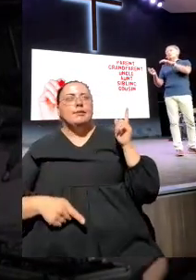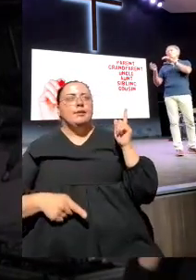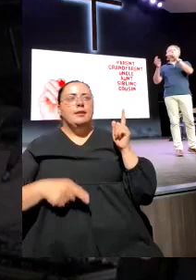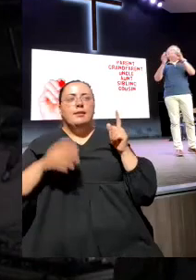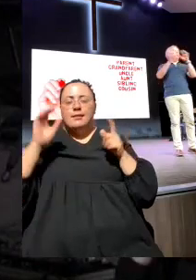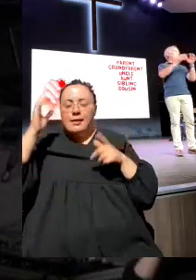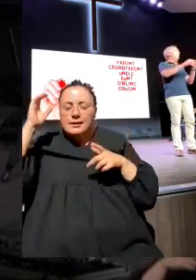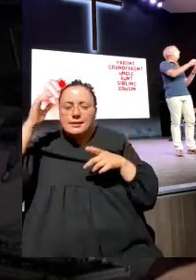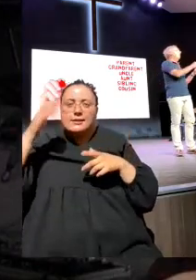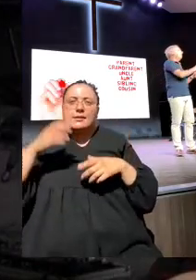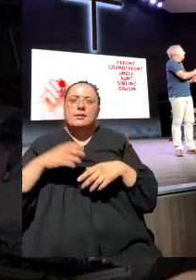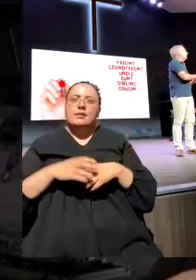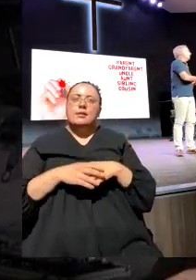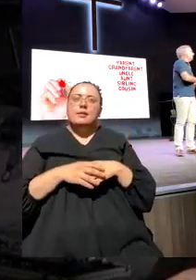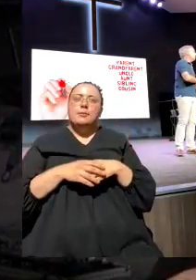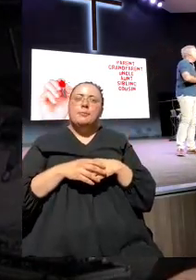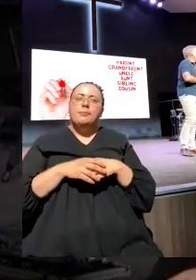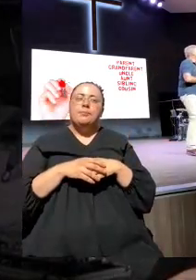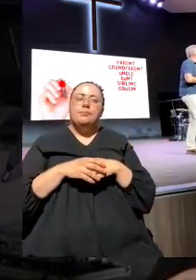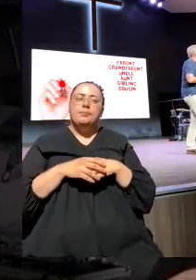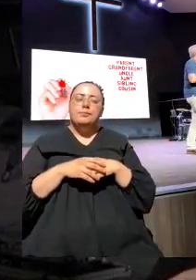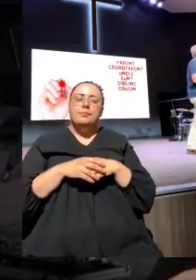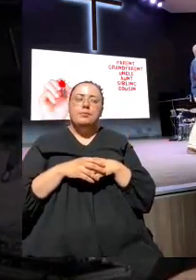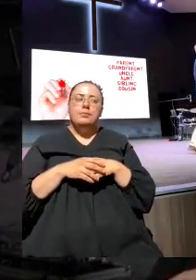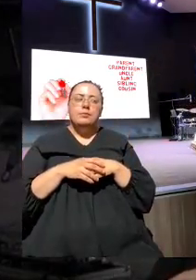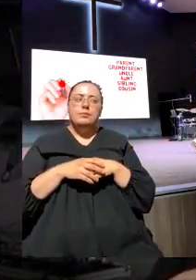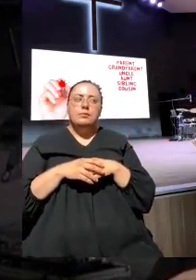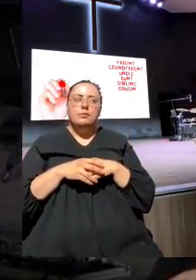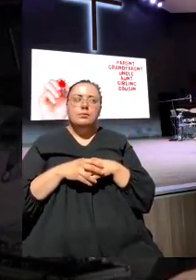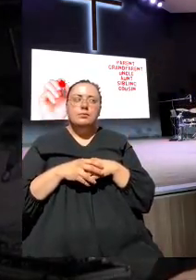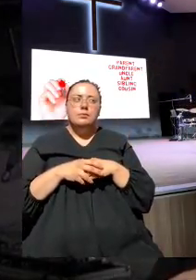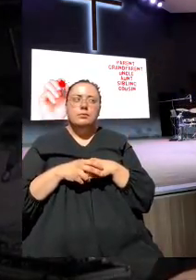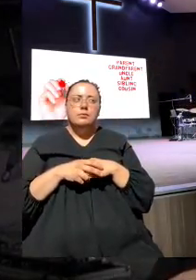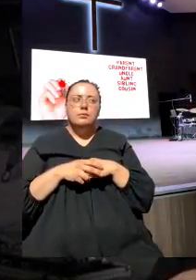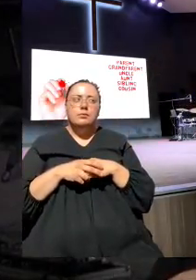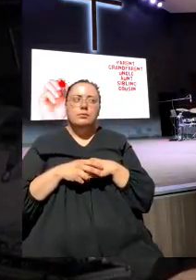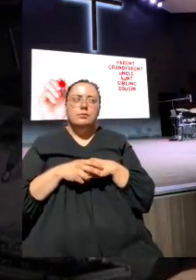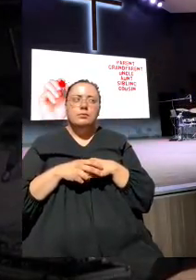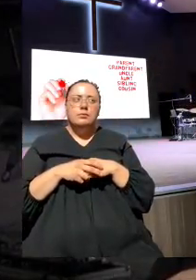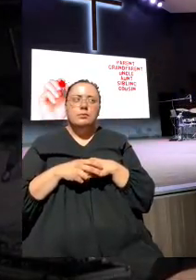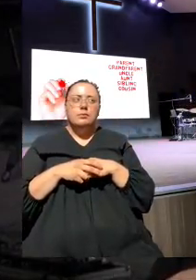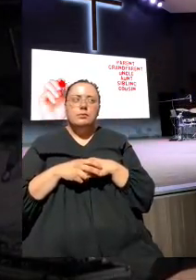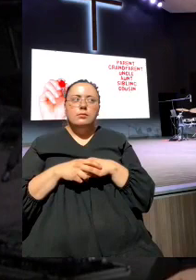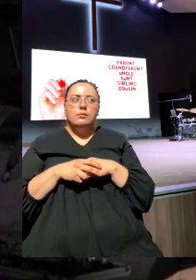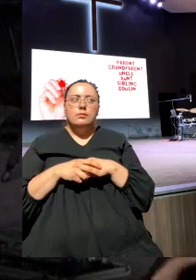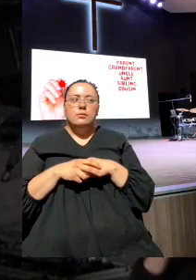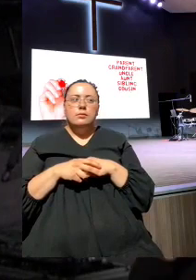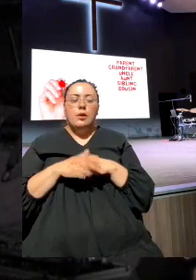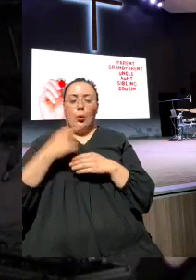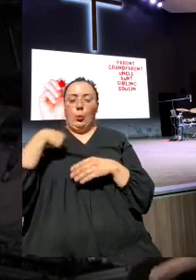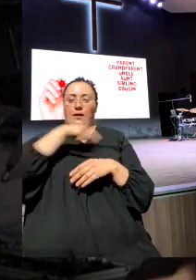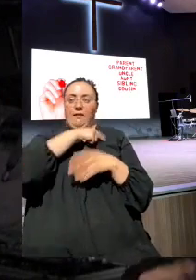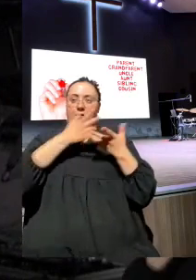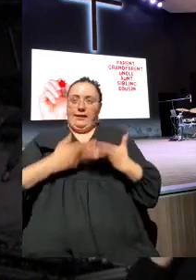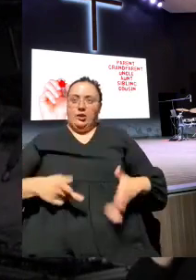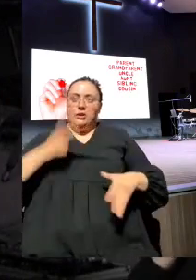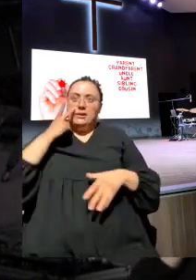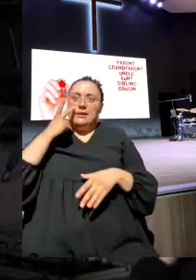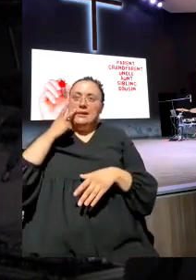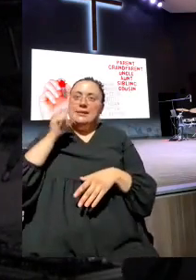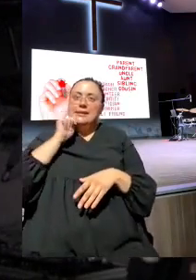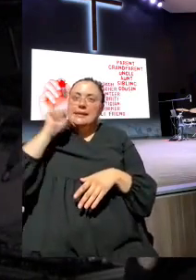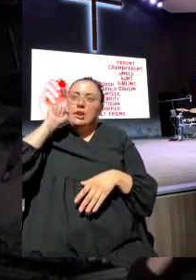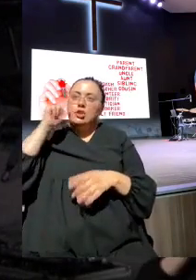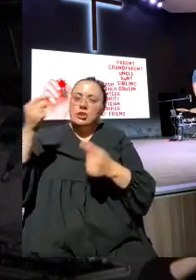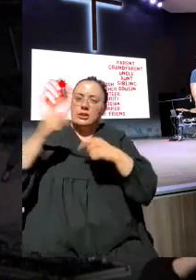teenagers lead whole families into the church and whole families come alive to Christ because of their kids. Cousins sometimes, right? But it goes